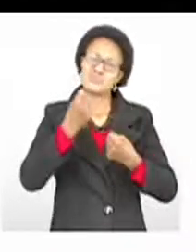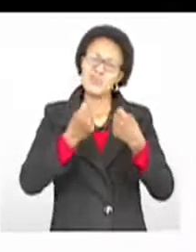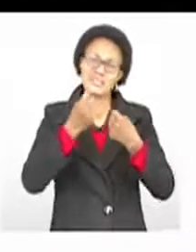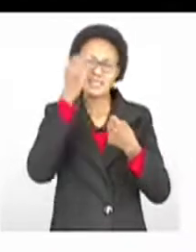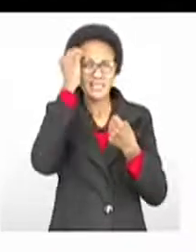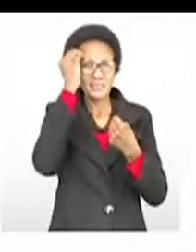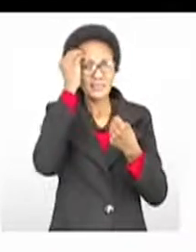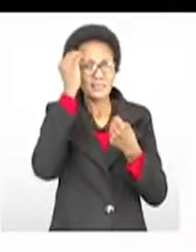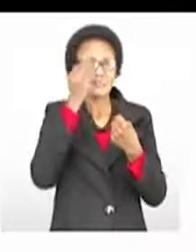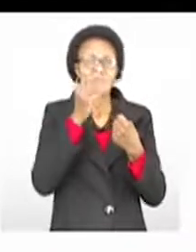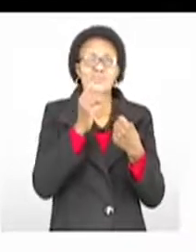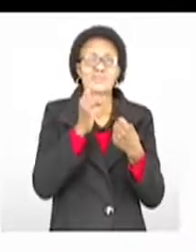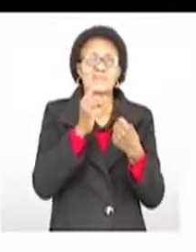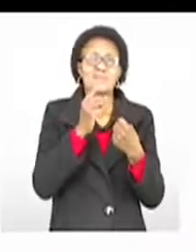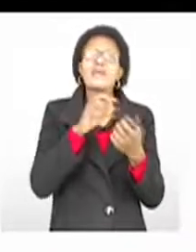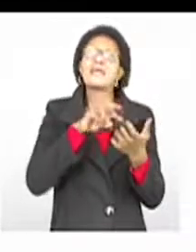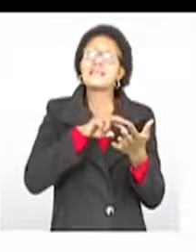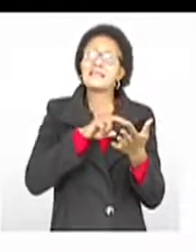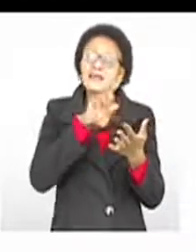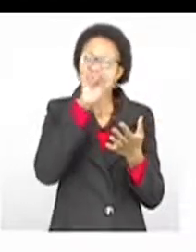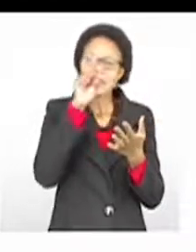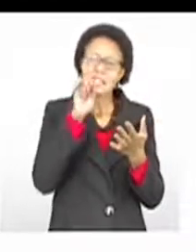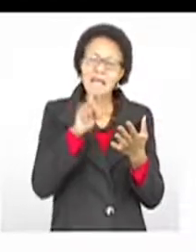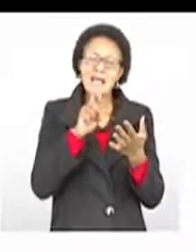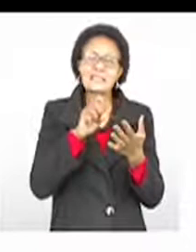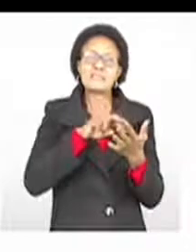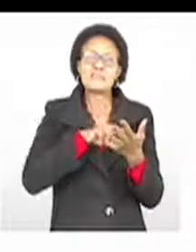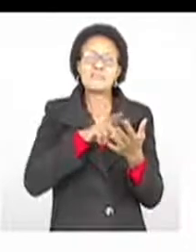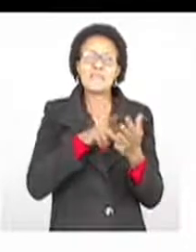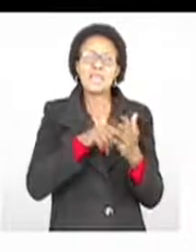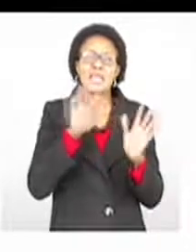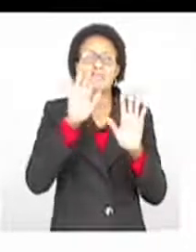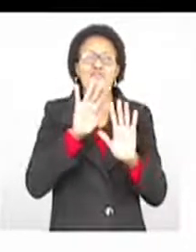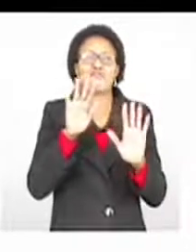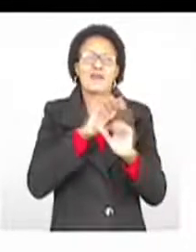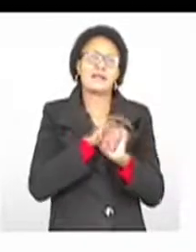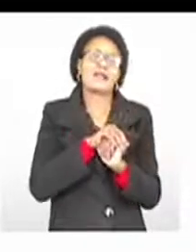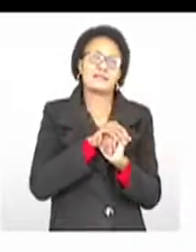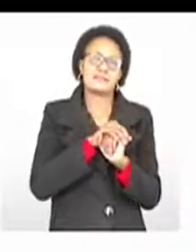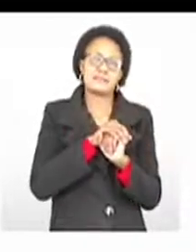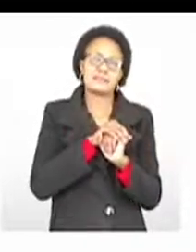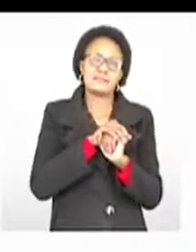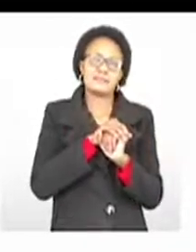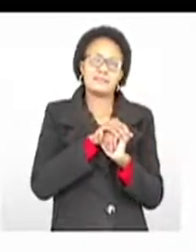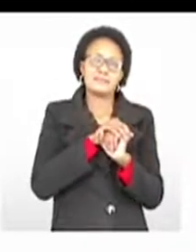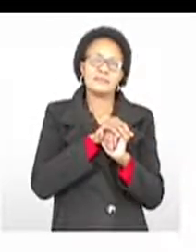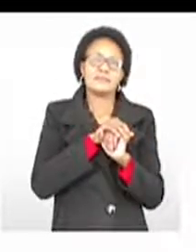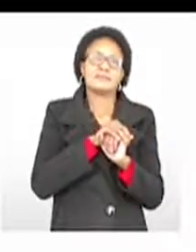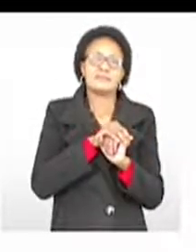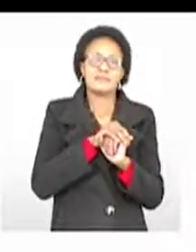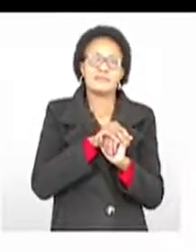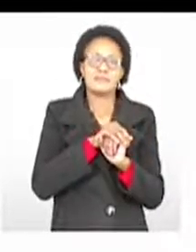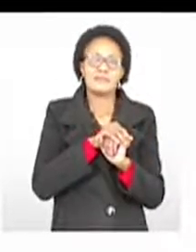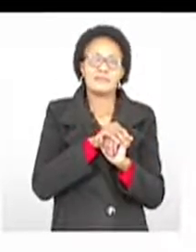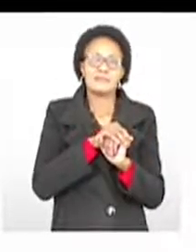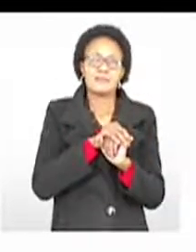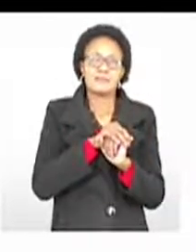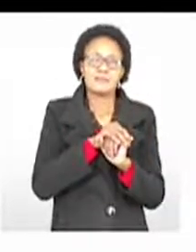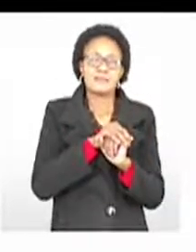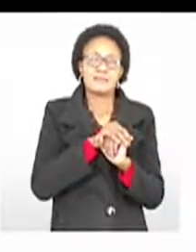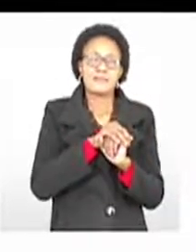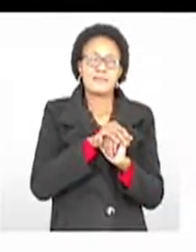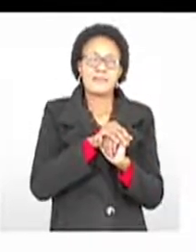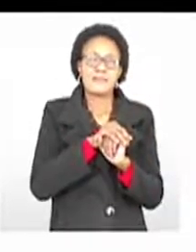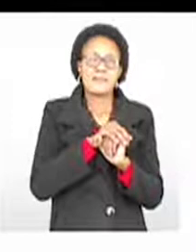what these colors mean. You'll be very surprised. Next time that you're in town, my children, I want you to point